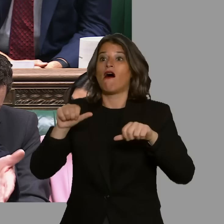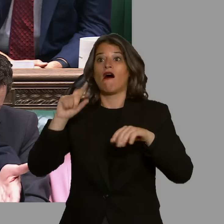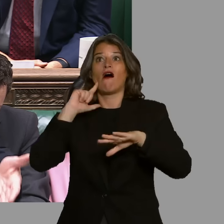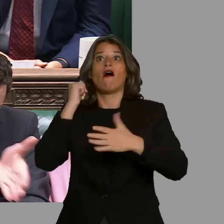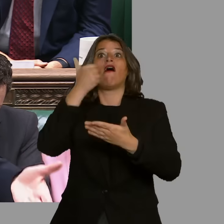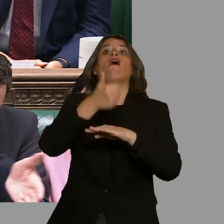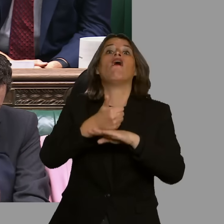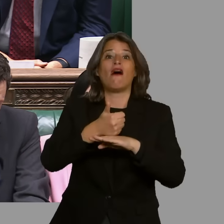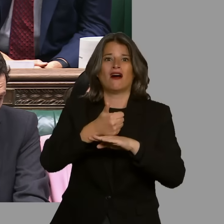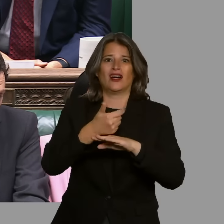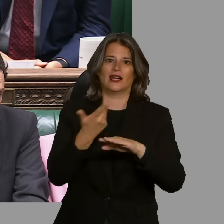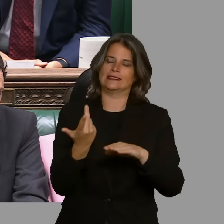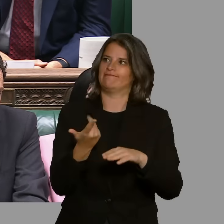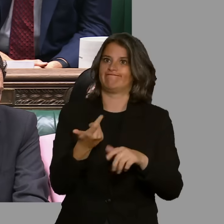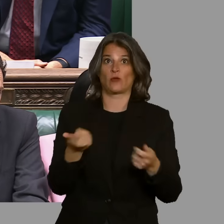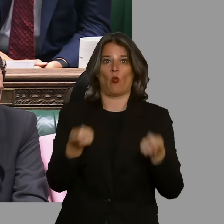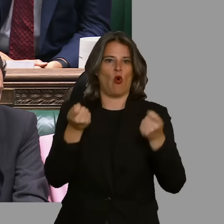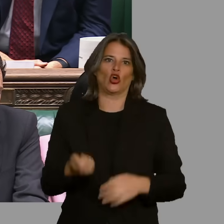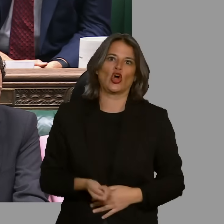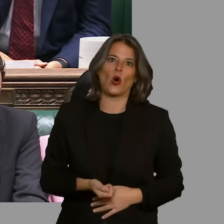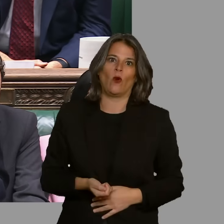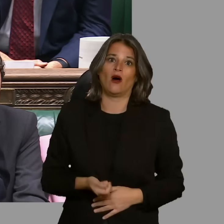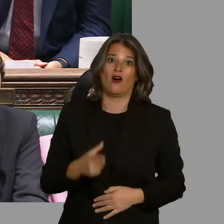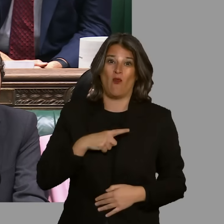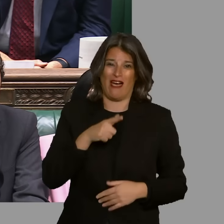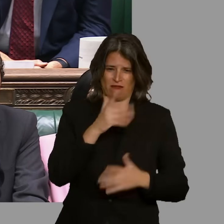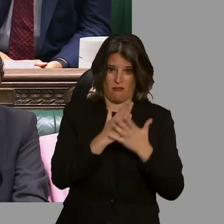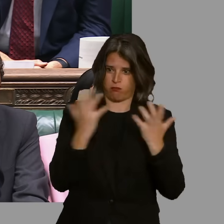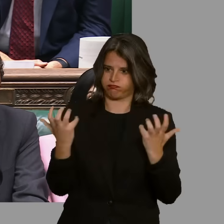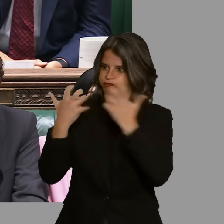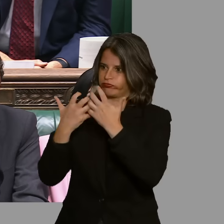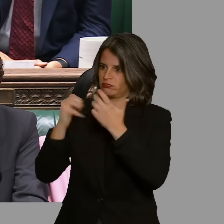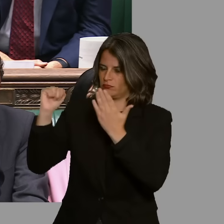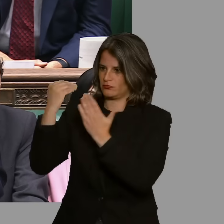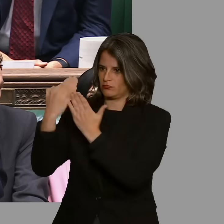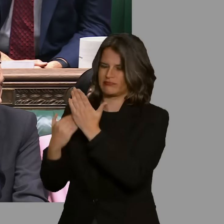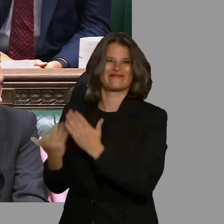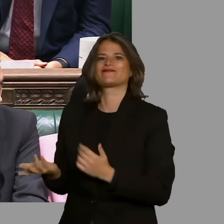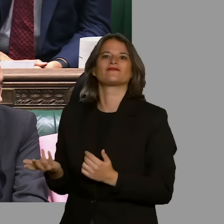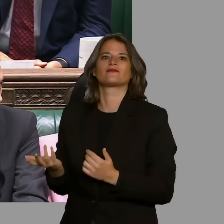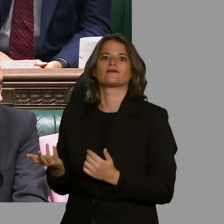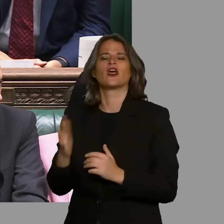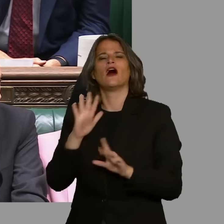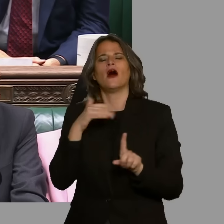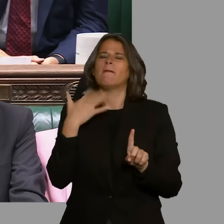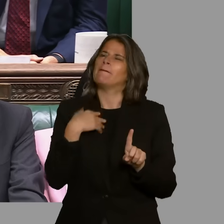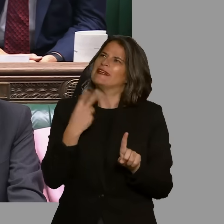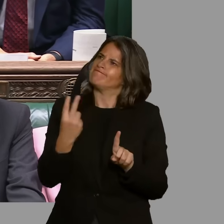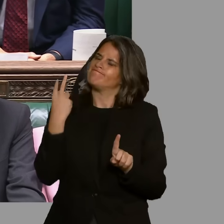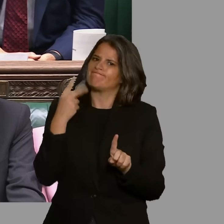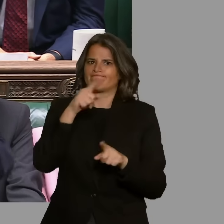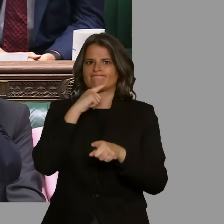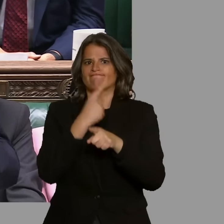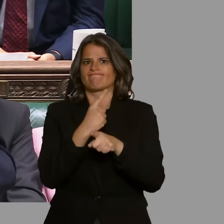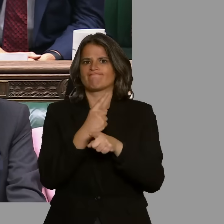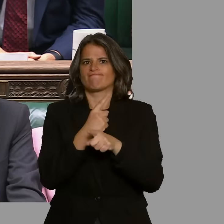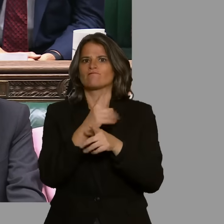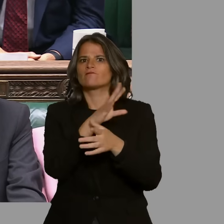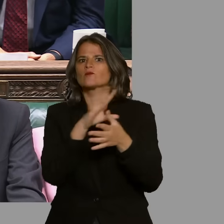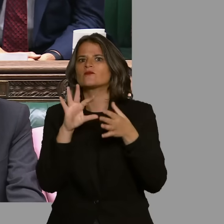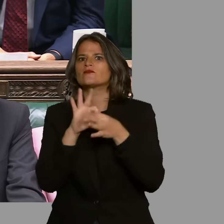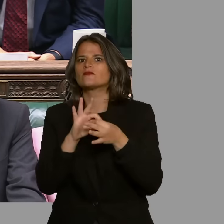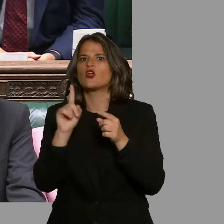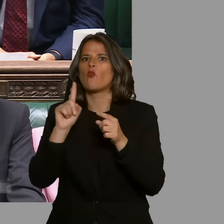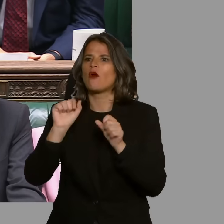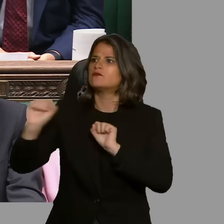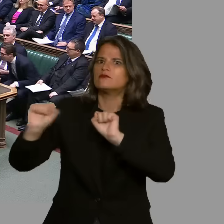there is no gap, as it's been referred to, but we have found a mechanism which we believe will achieve what 46 and 47 sought to